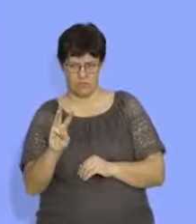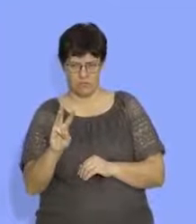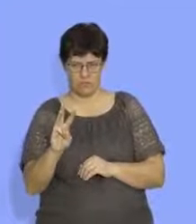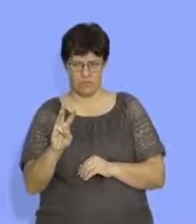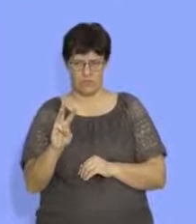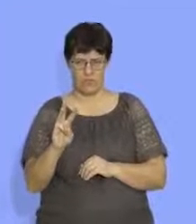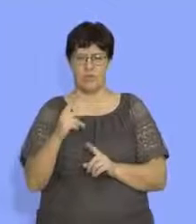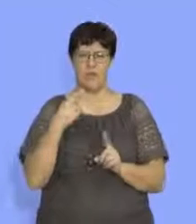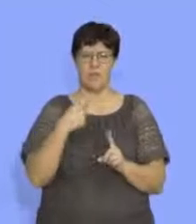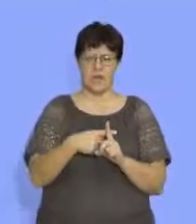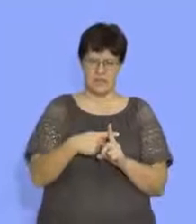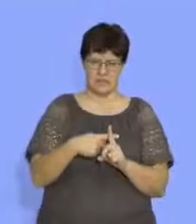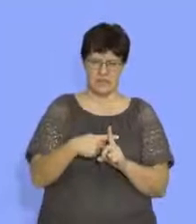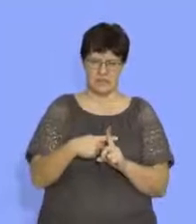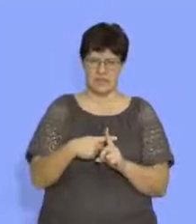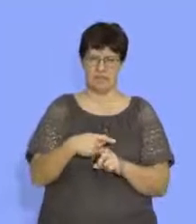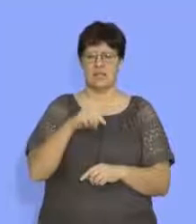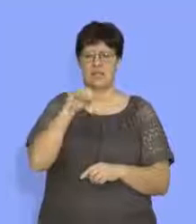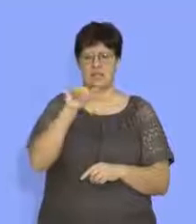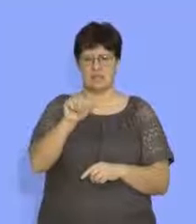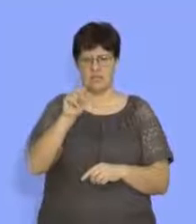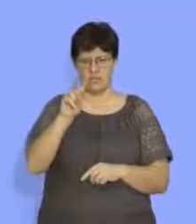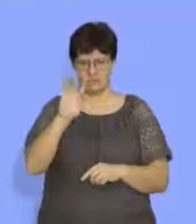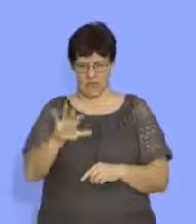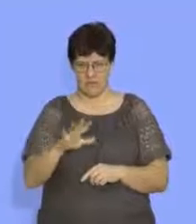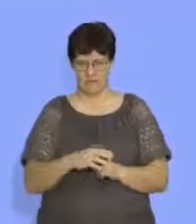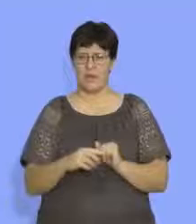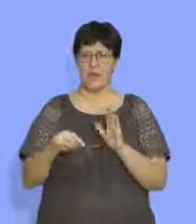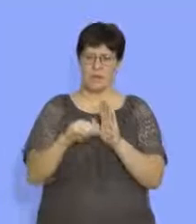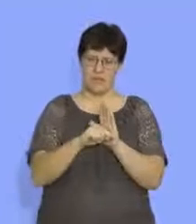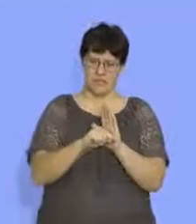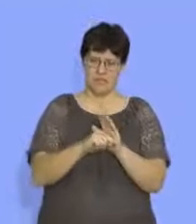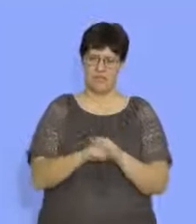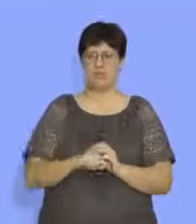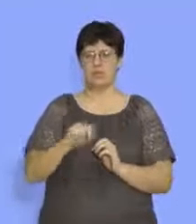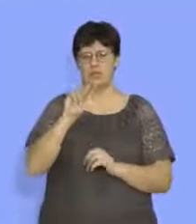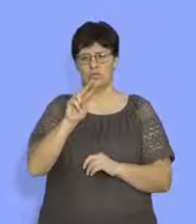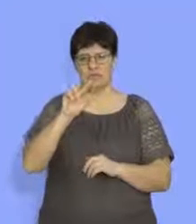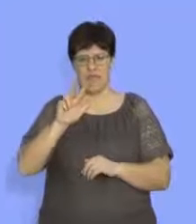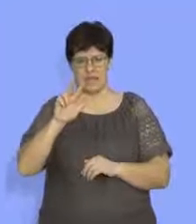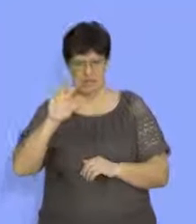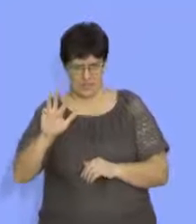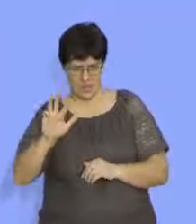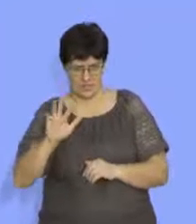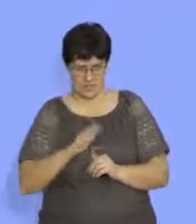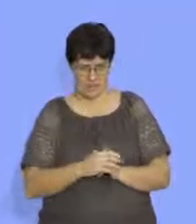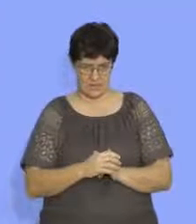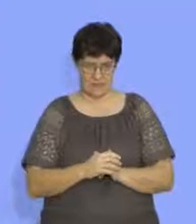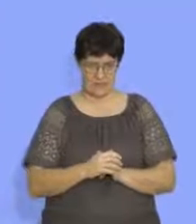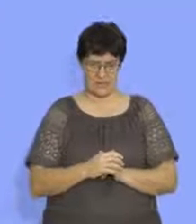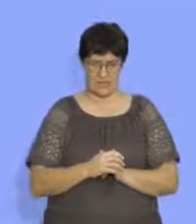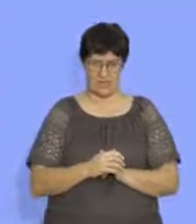34W plus my 625 minus the